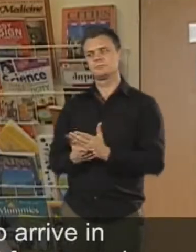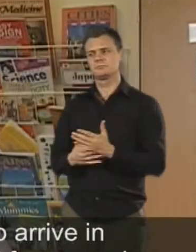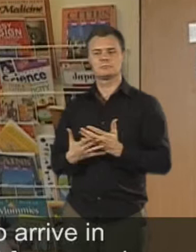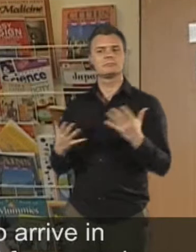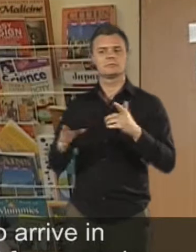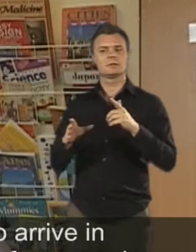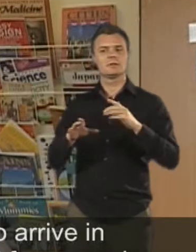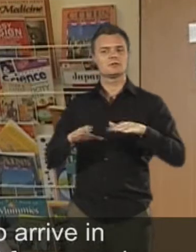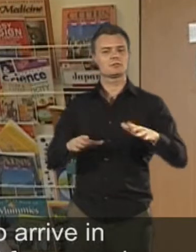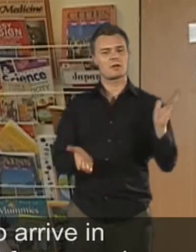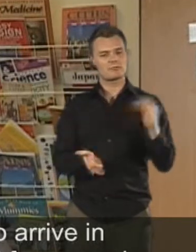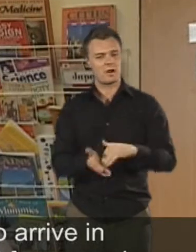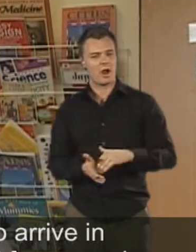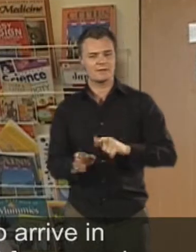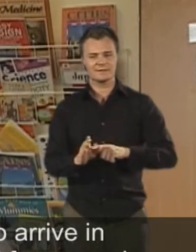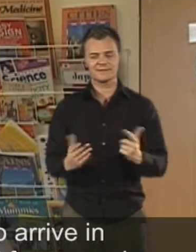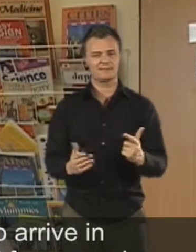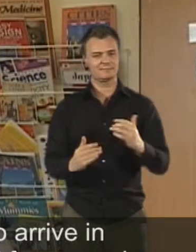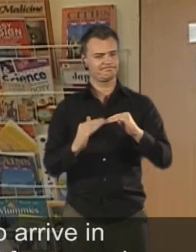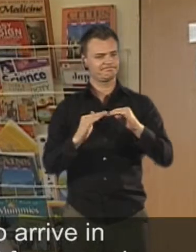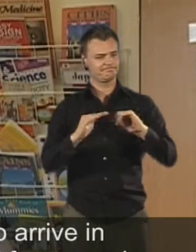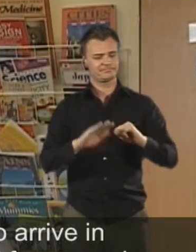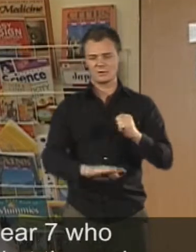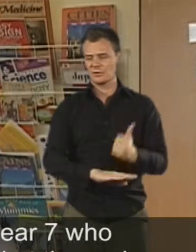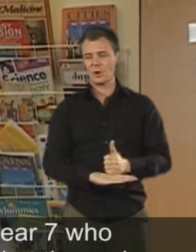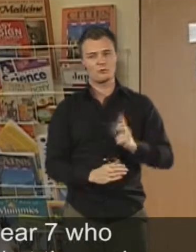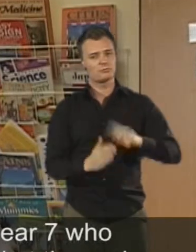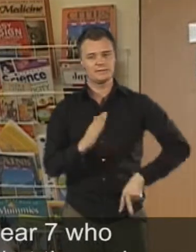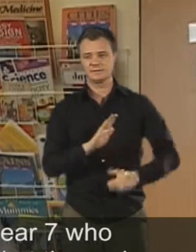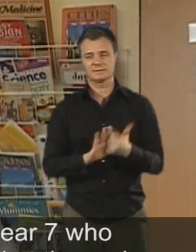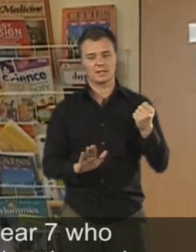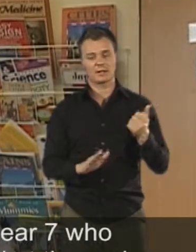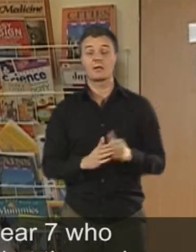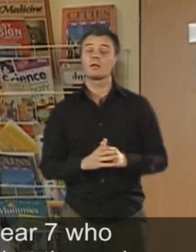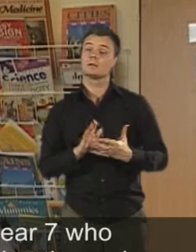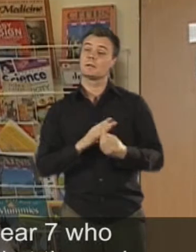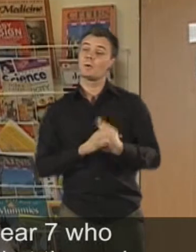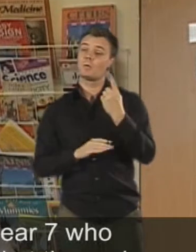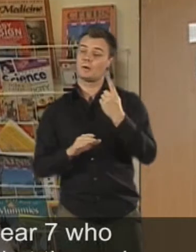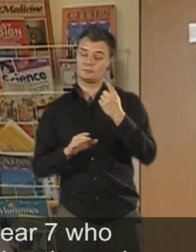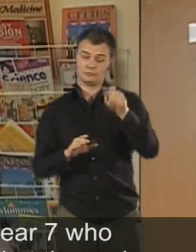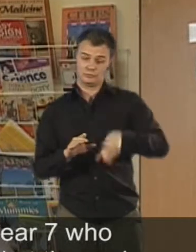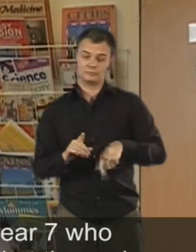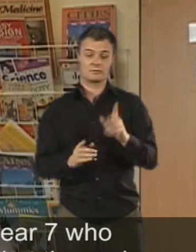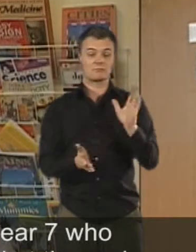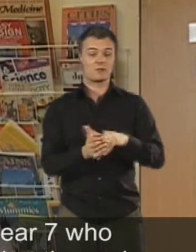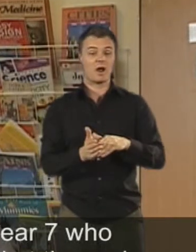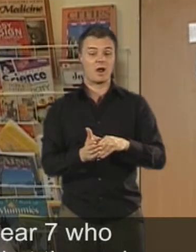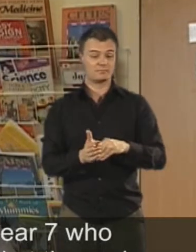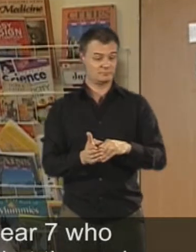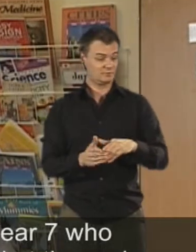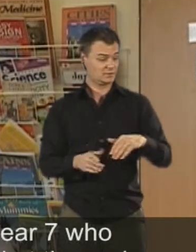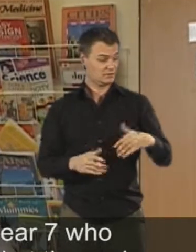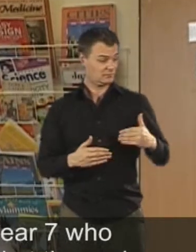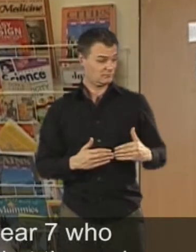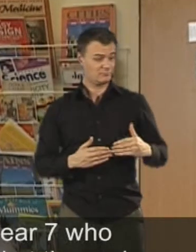with low reading ability. And for example, we've got one student in current Year 7 who arrived with a reading